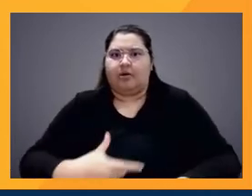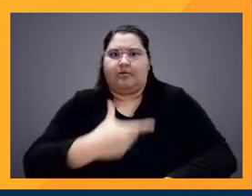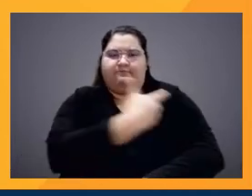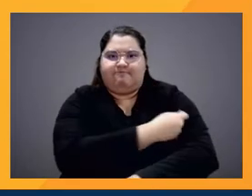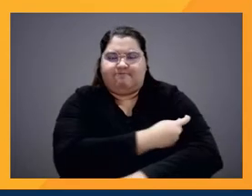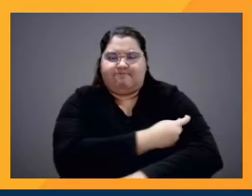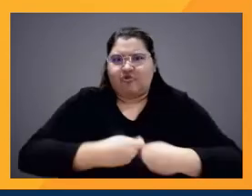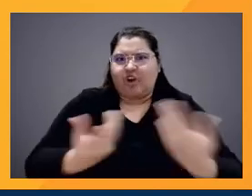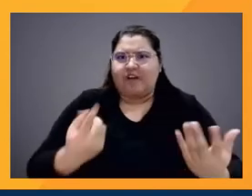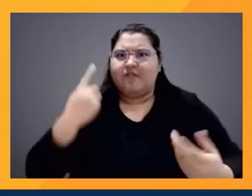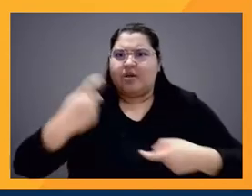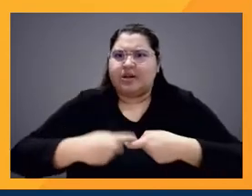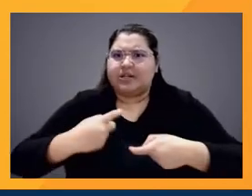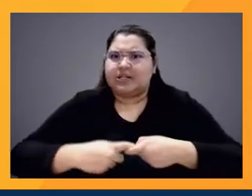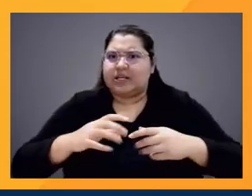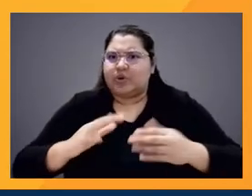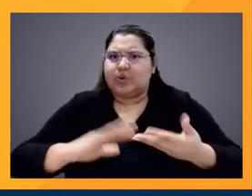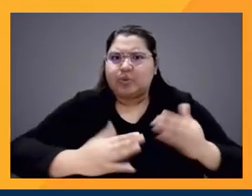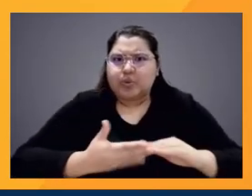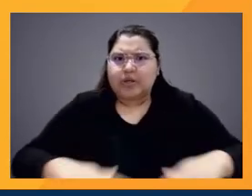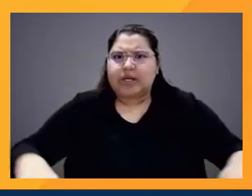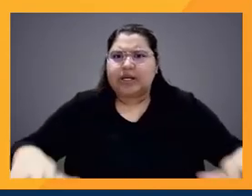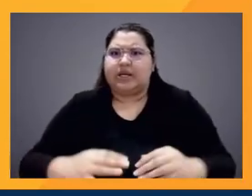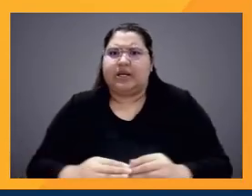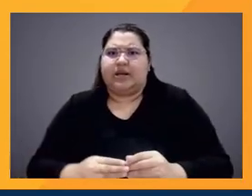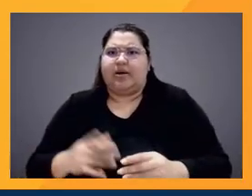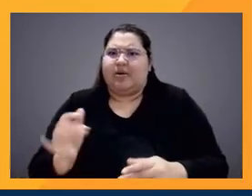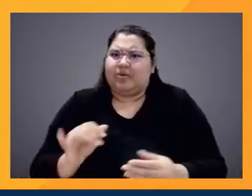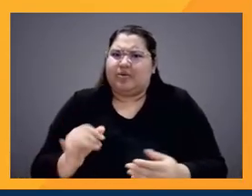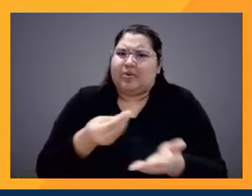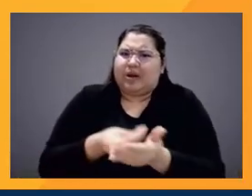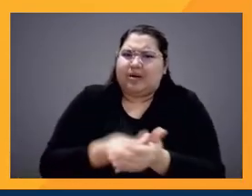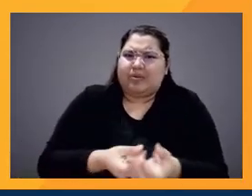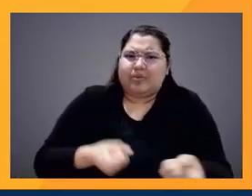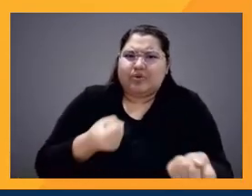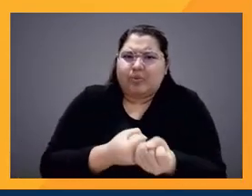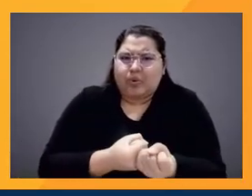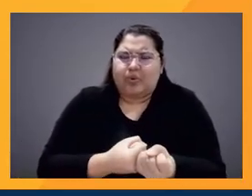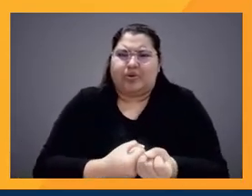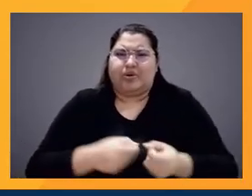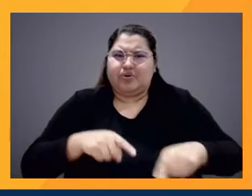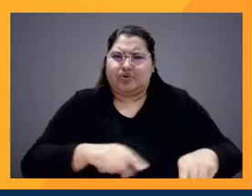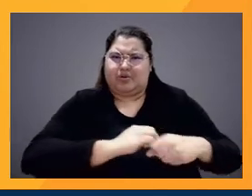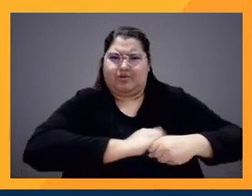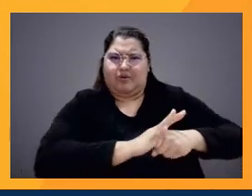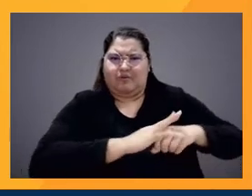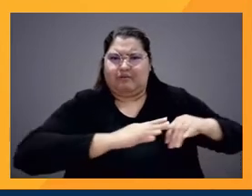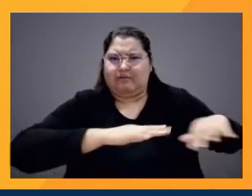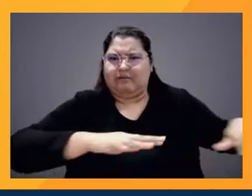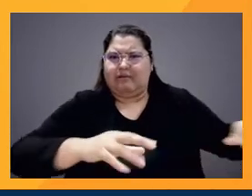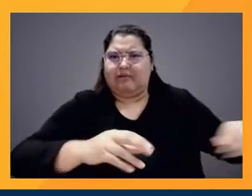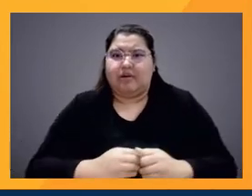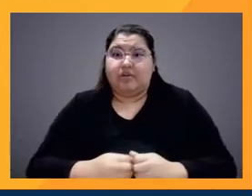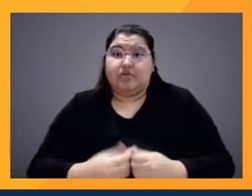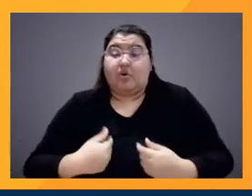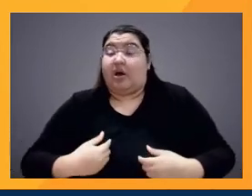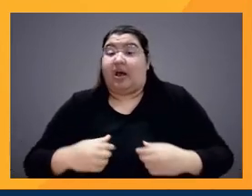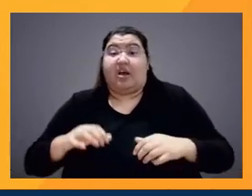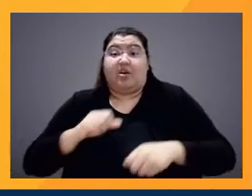help small businesses across the country. Now, back home in Nevada, I have focused on getting our Latino community equal access